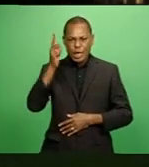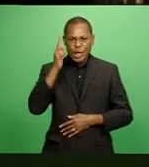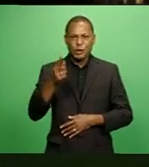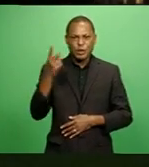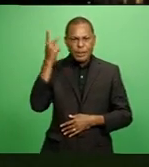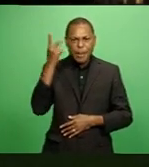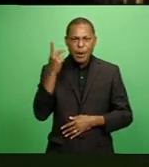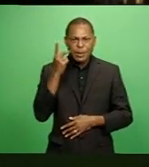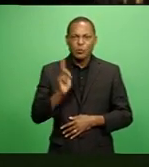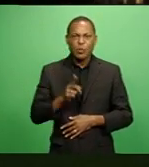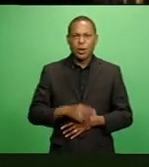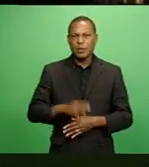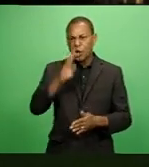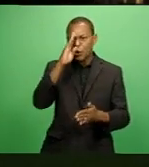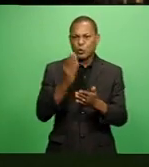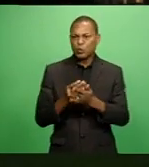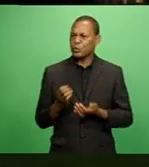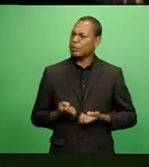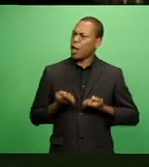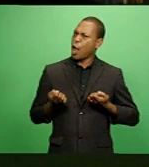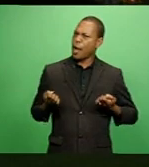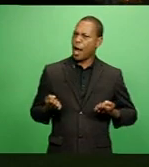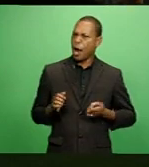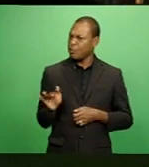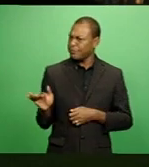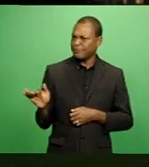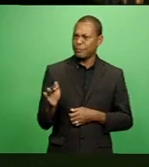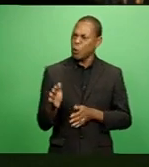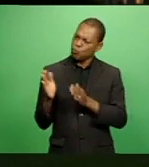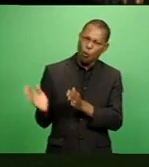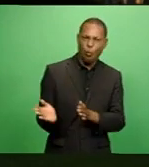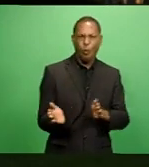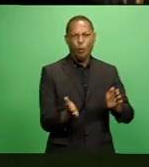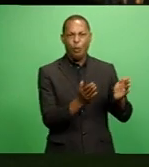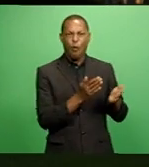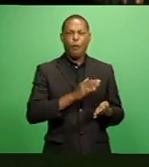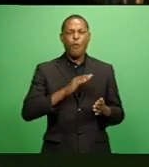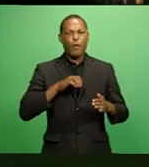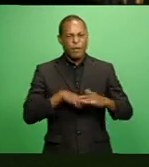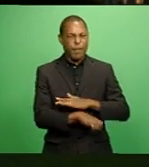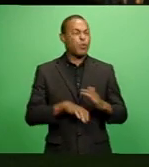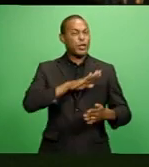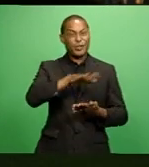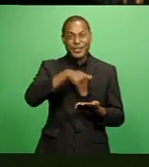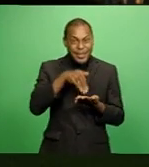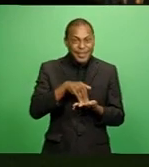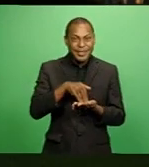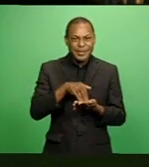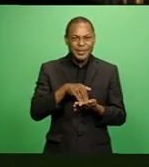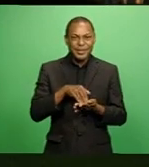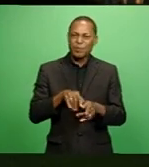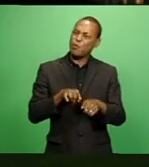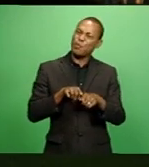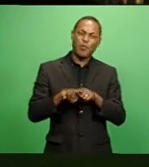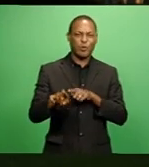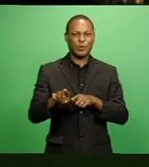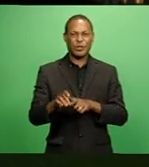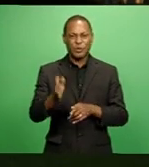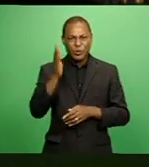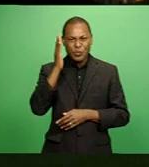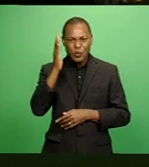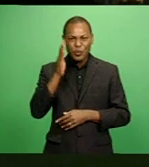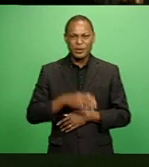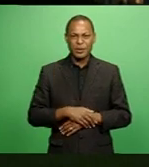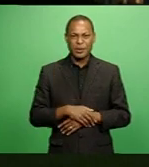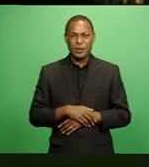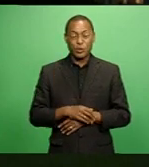it was students who encouraged them to move to evacuation centers, which mostly are schools. Sonoy says